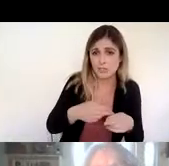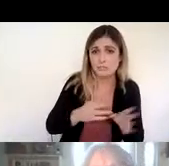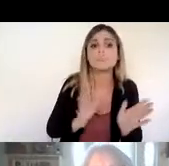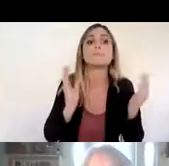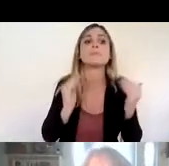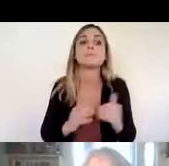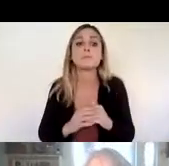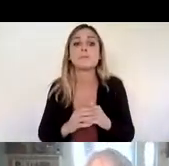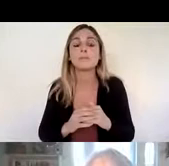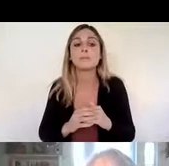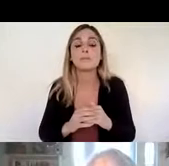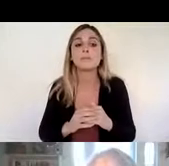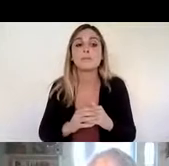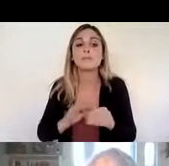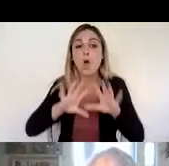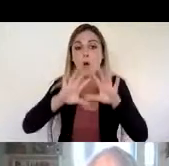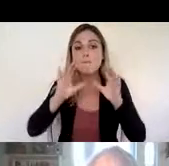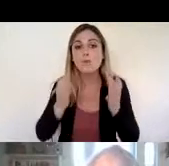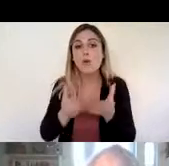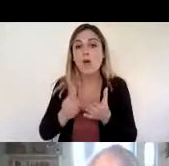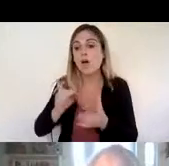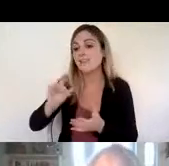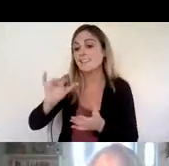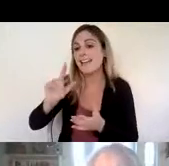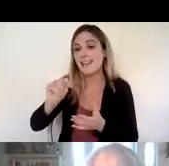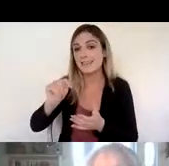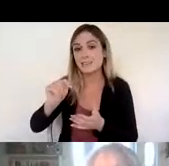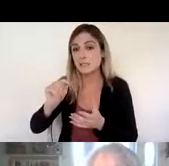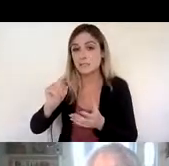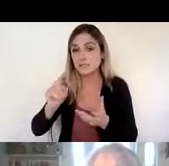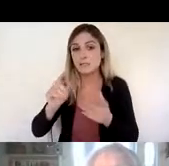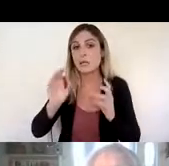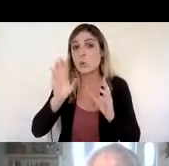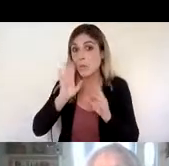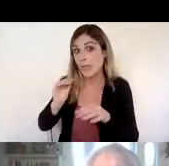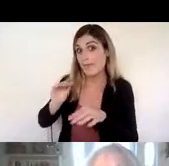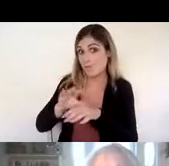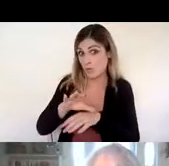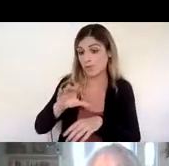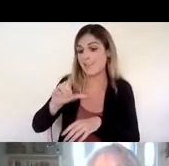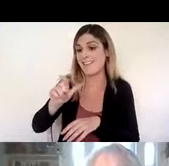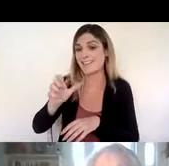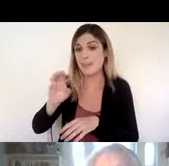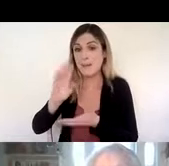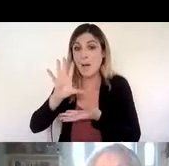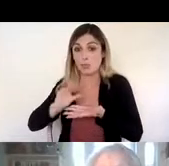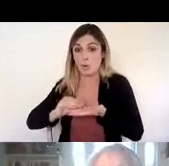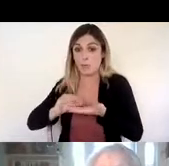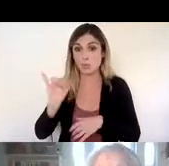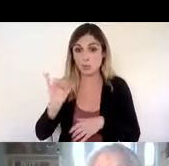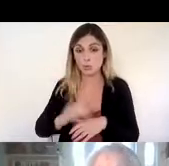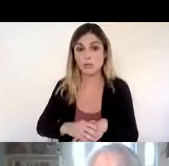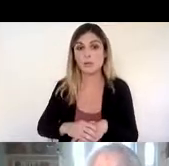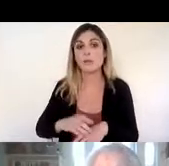Overall dietary composition can influence calcium absorption as well. Dietary protein